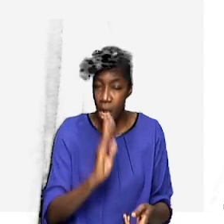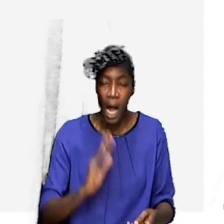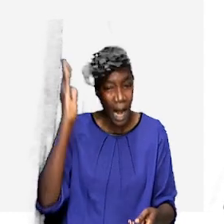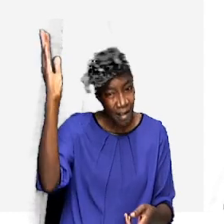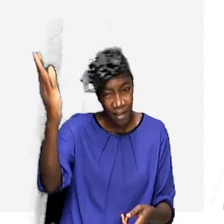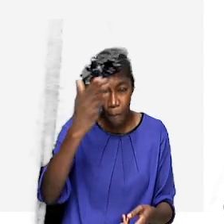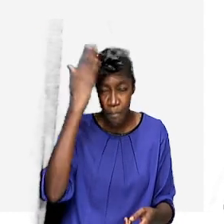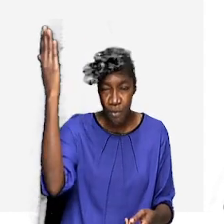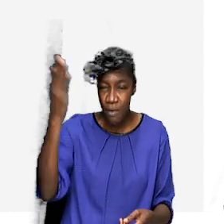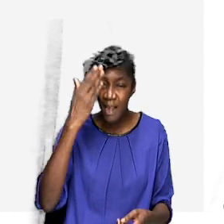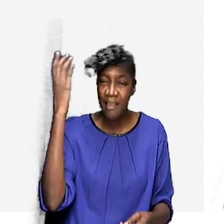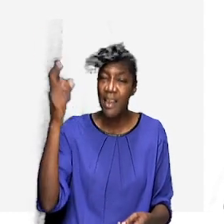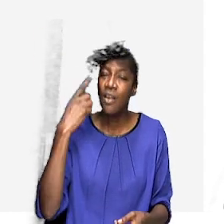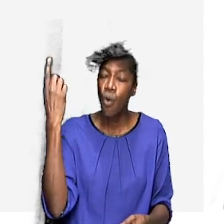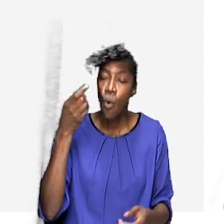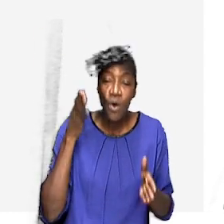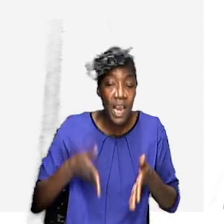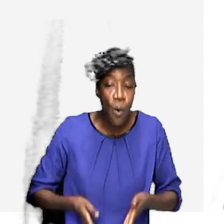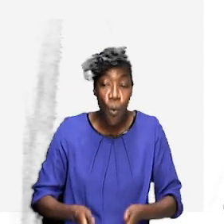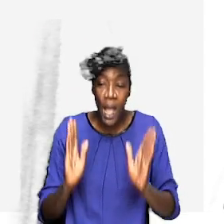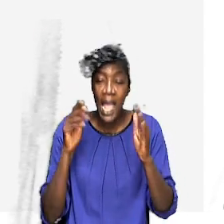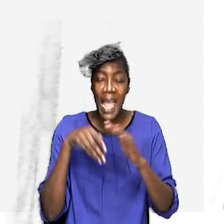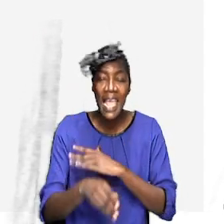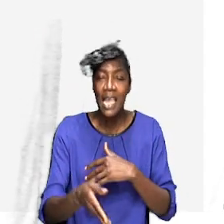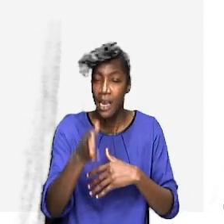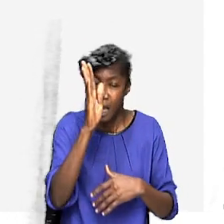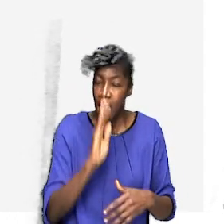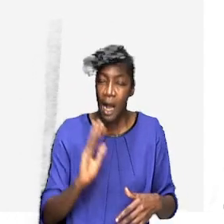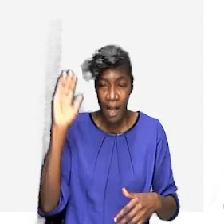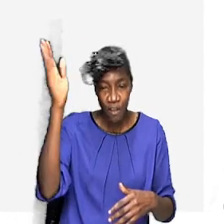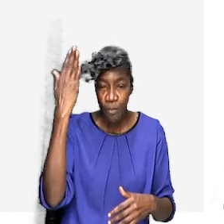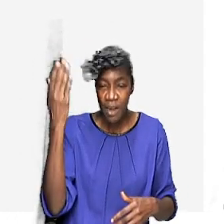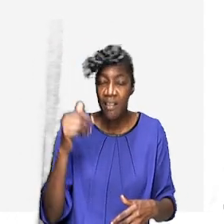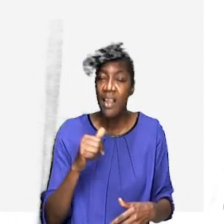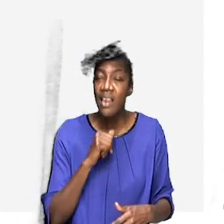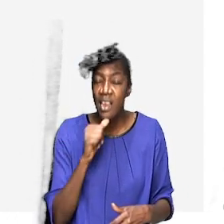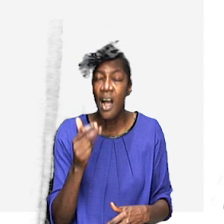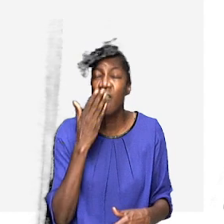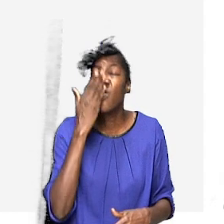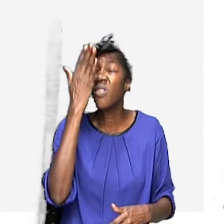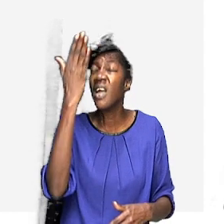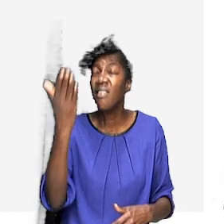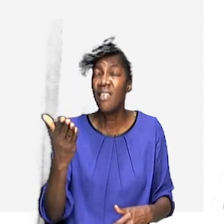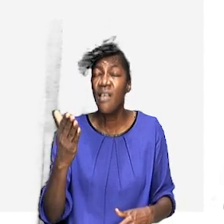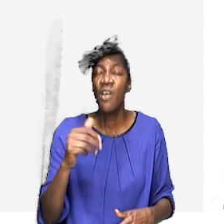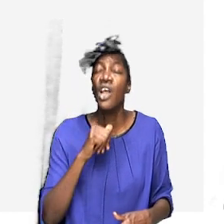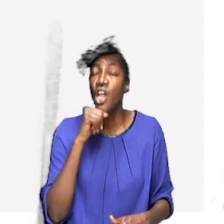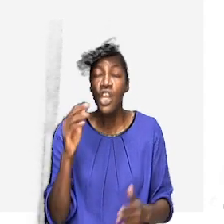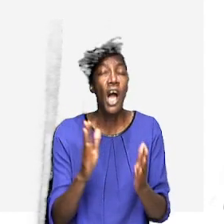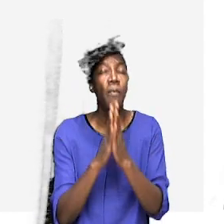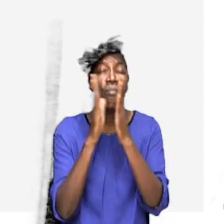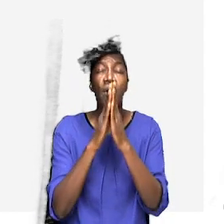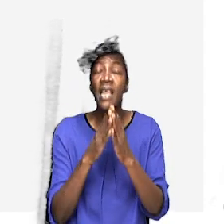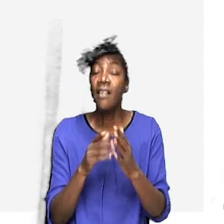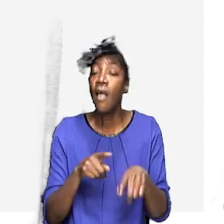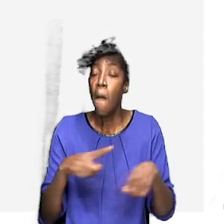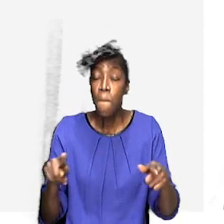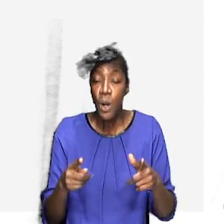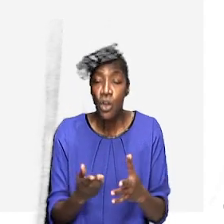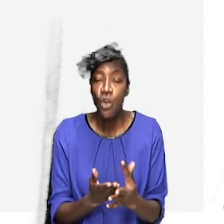realized that the only access into the presence of God is not even through your thanksgiving, is not through your praise, but it's through your worship.